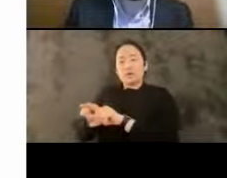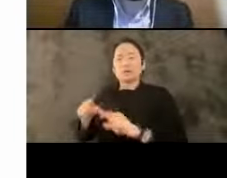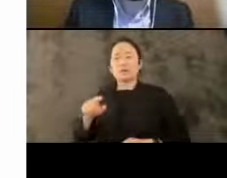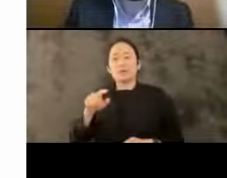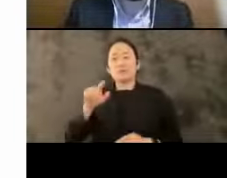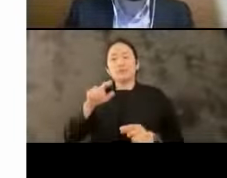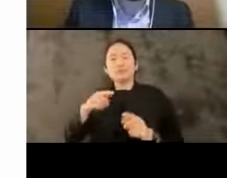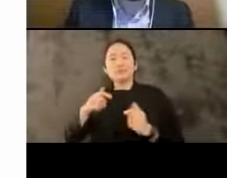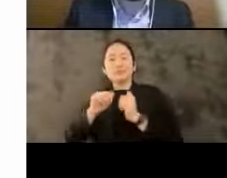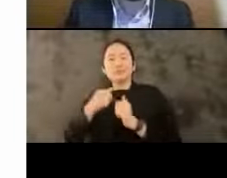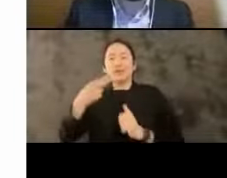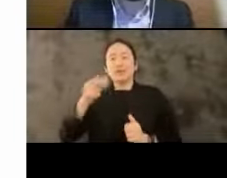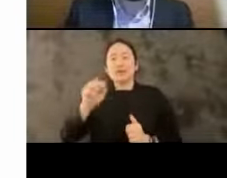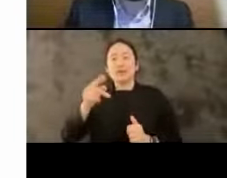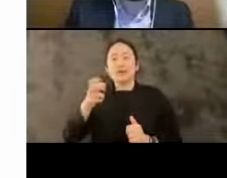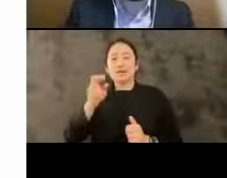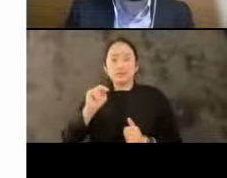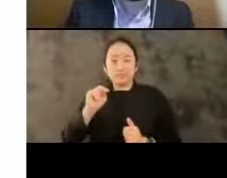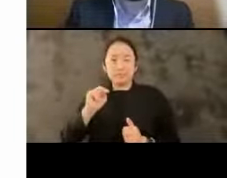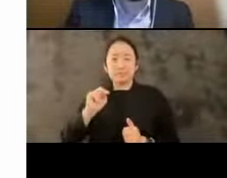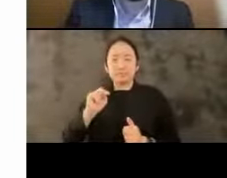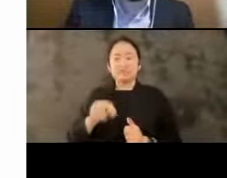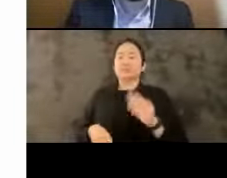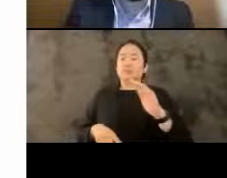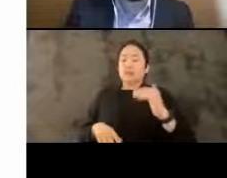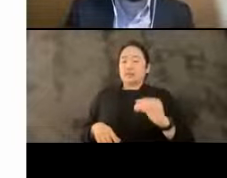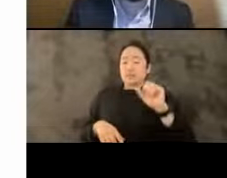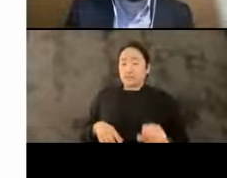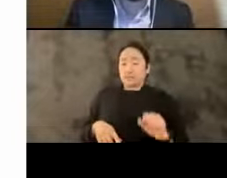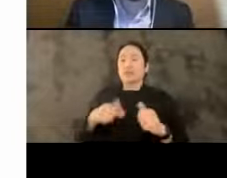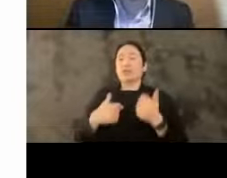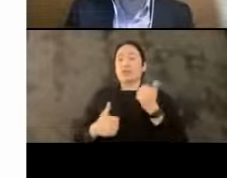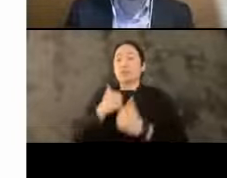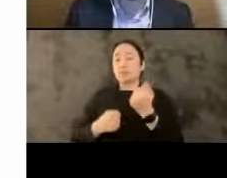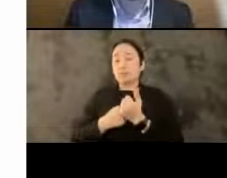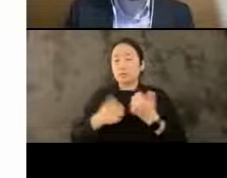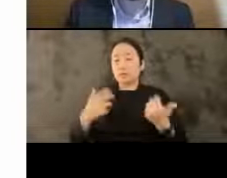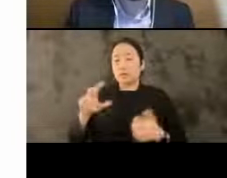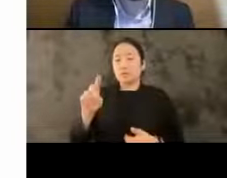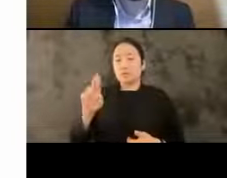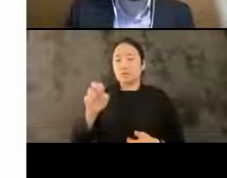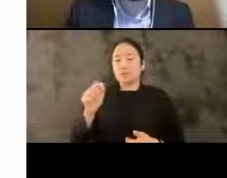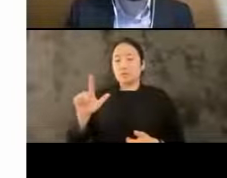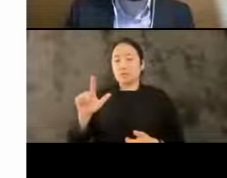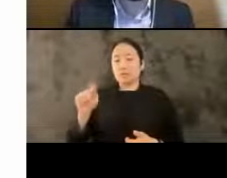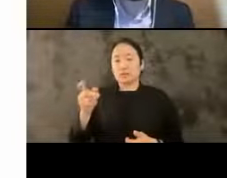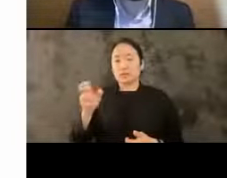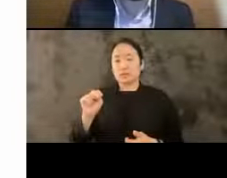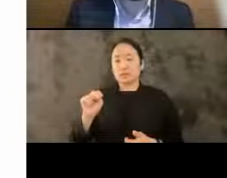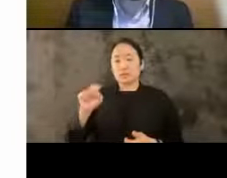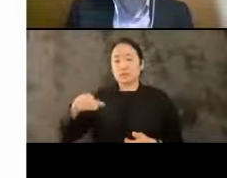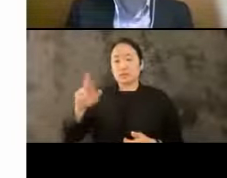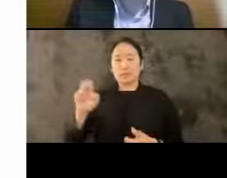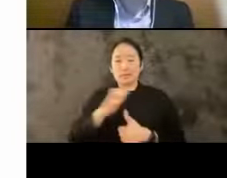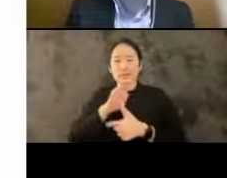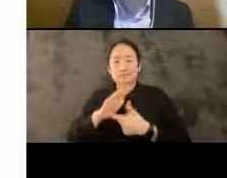support. And on the south route options, Drexel Town Square got the most support, followed by Ascension Hospital in